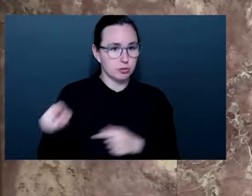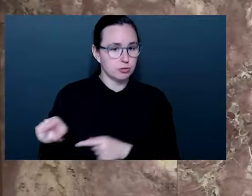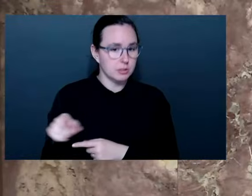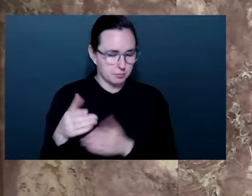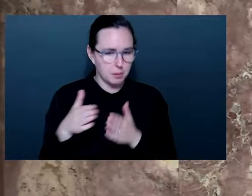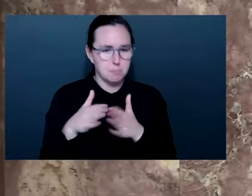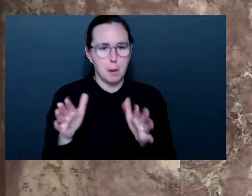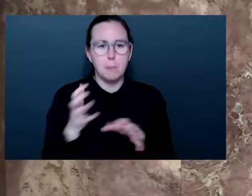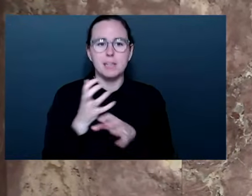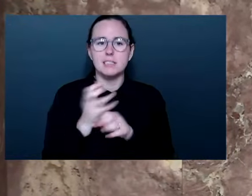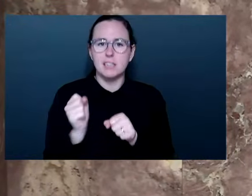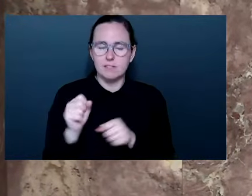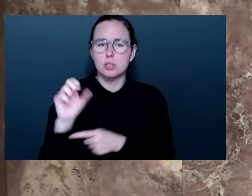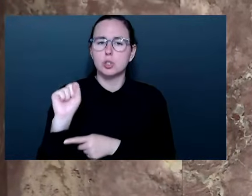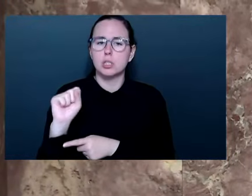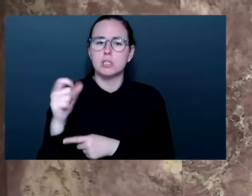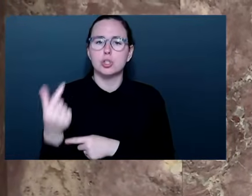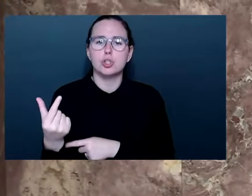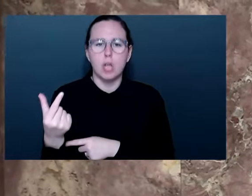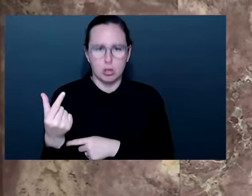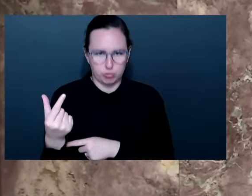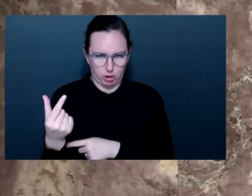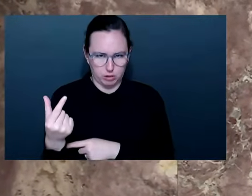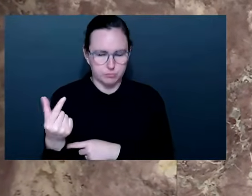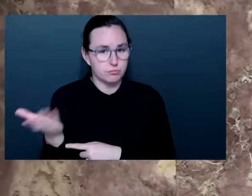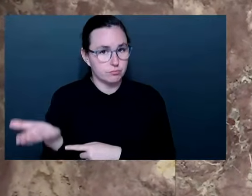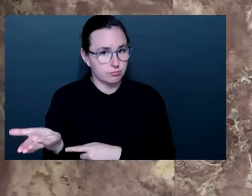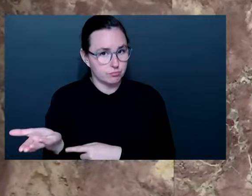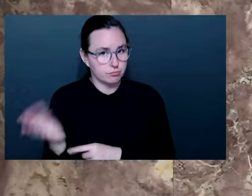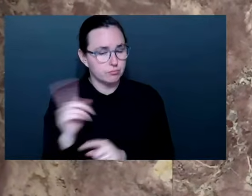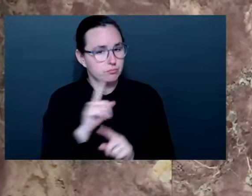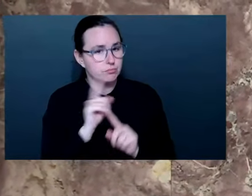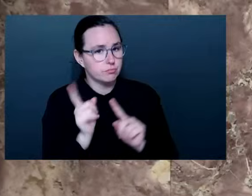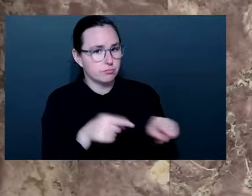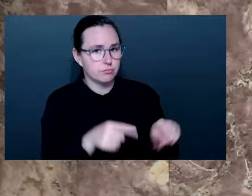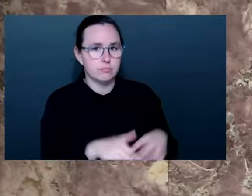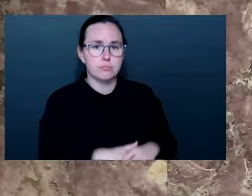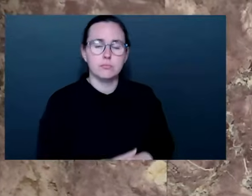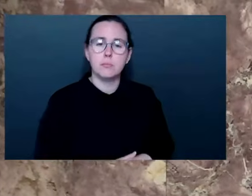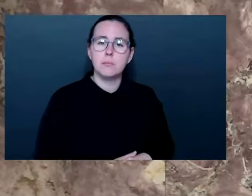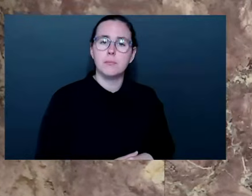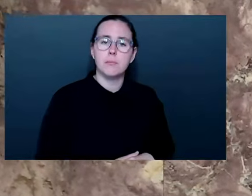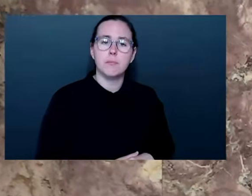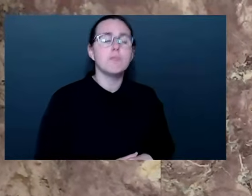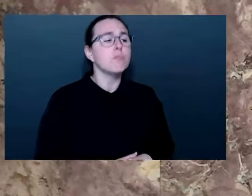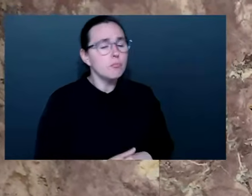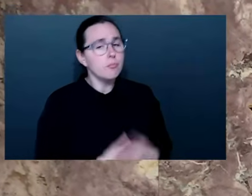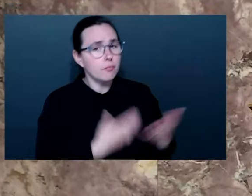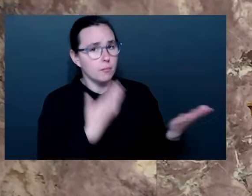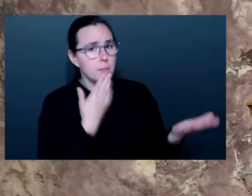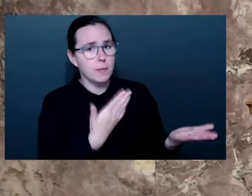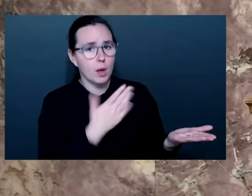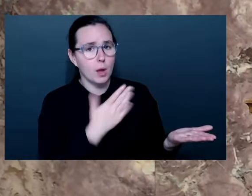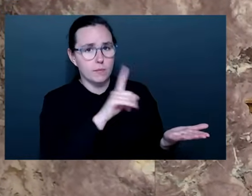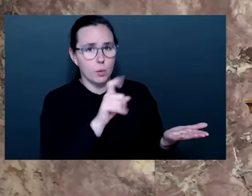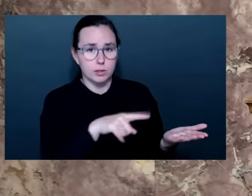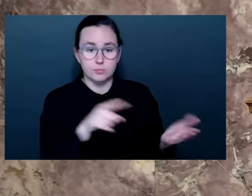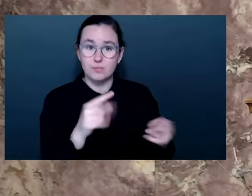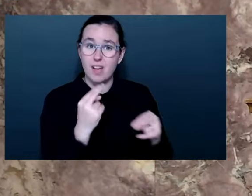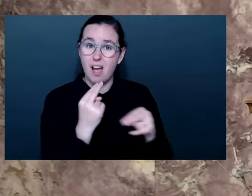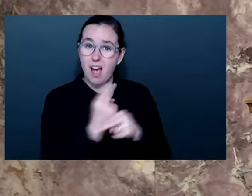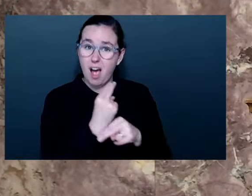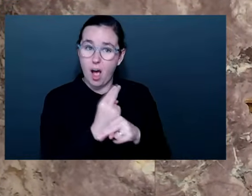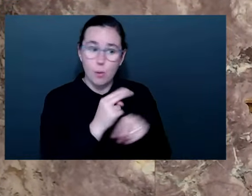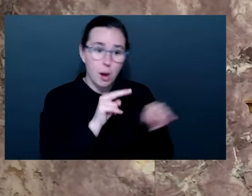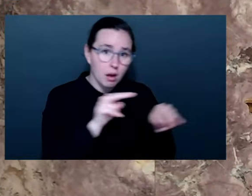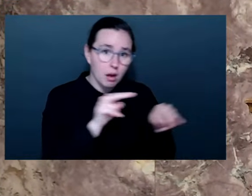question. Highway Patrol is a key area of law enforcement for the province, and I heard in my meetings